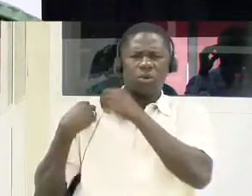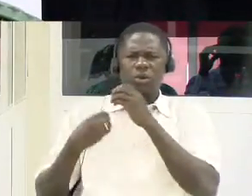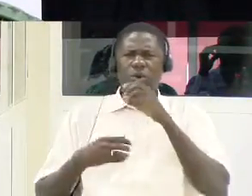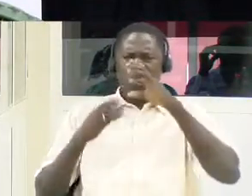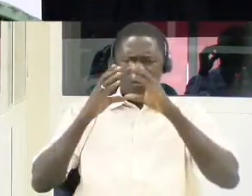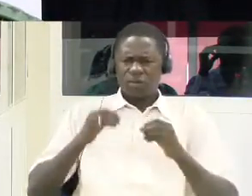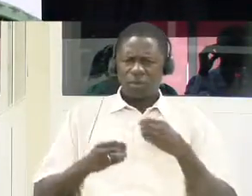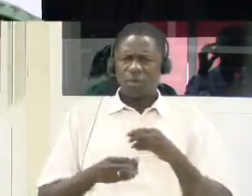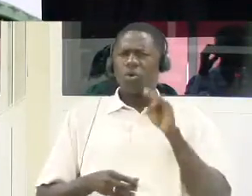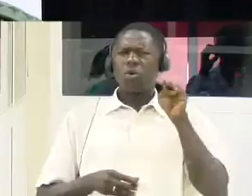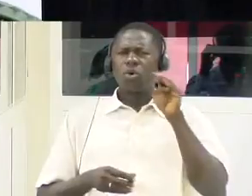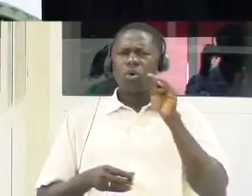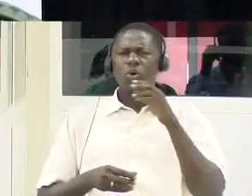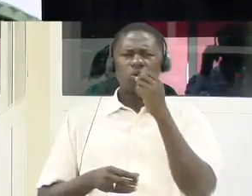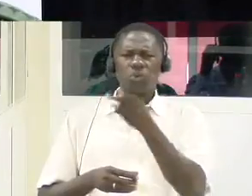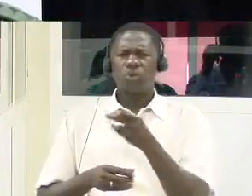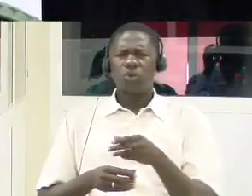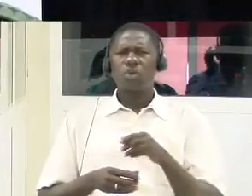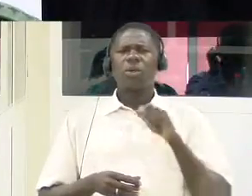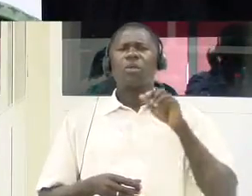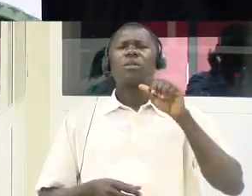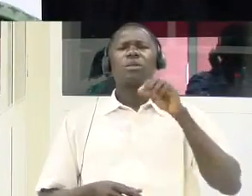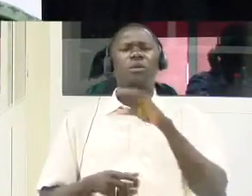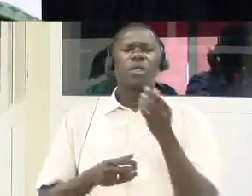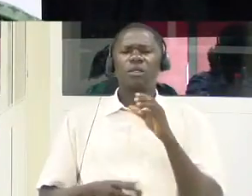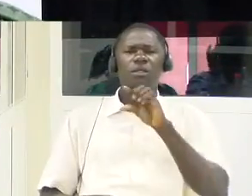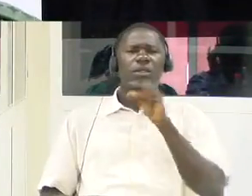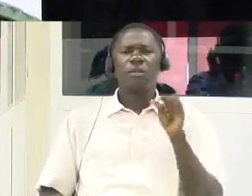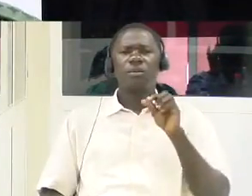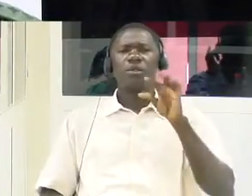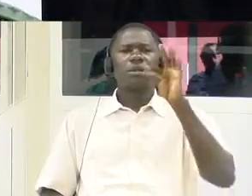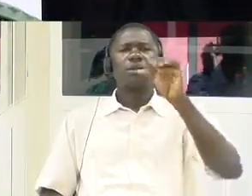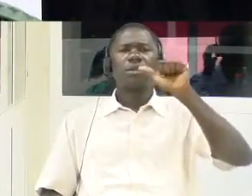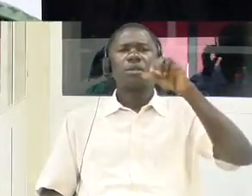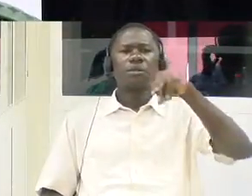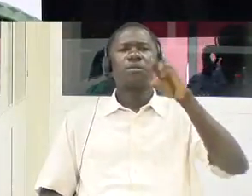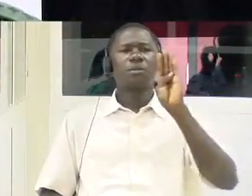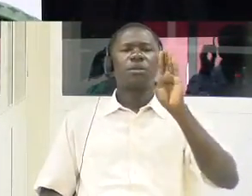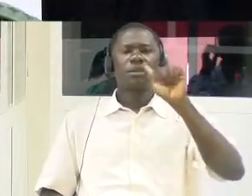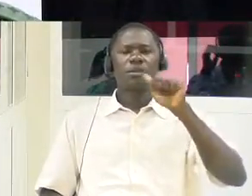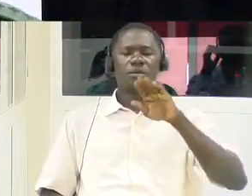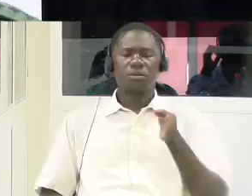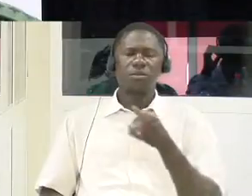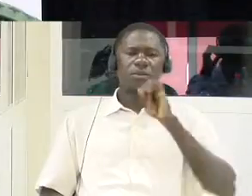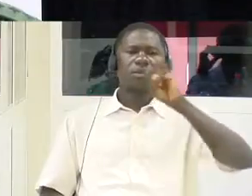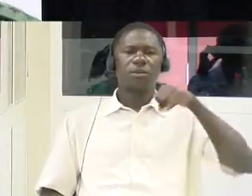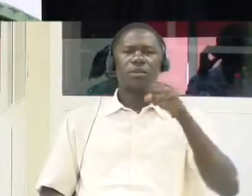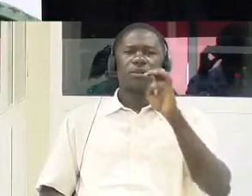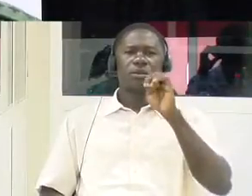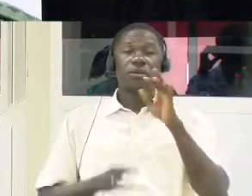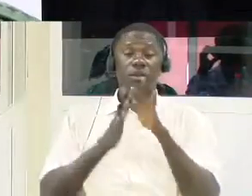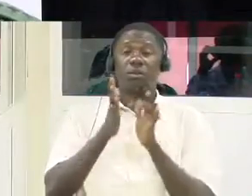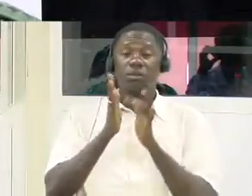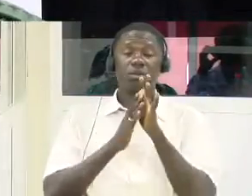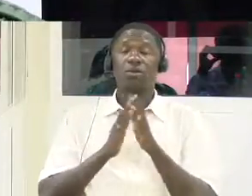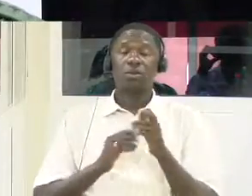officer. That is Colonel Tamba Jesus." I said, "He is calling me, he cannot get me." I said, "No." I said, "My telephone is on.